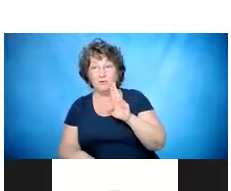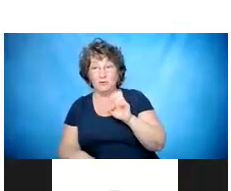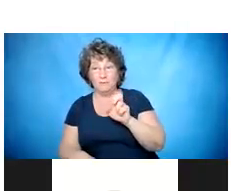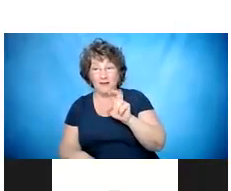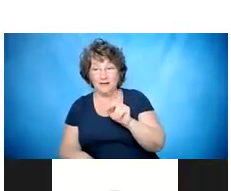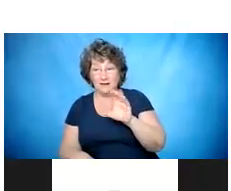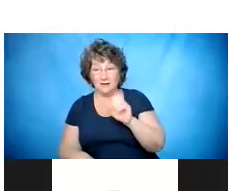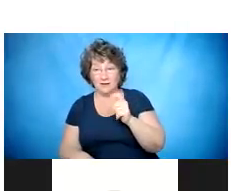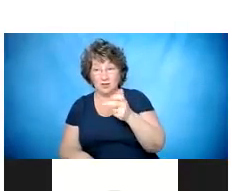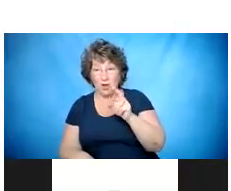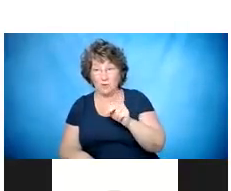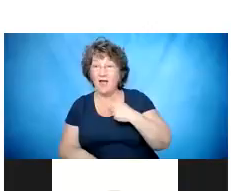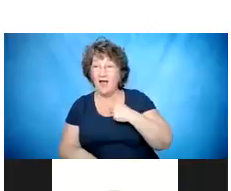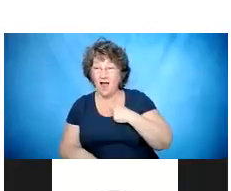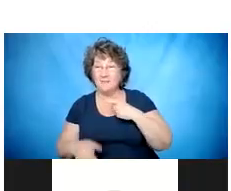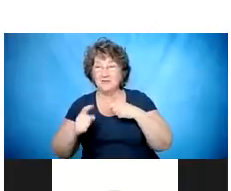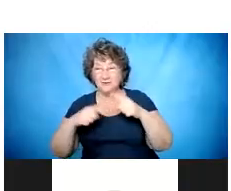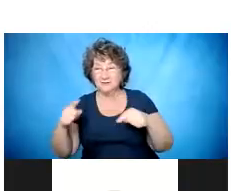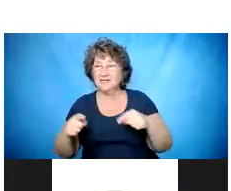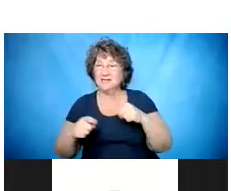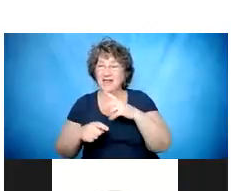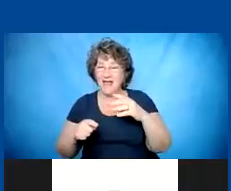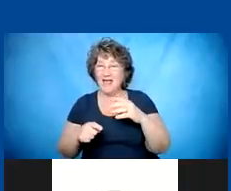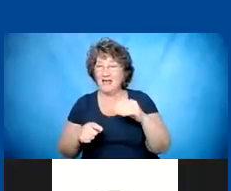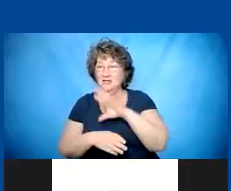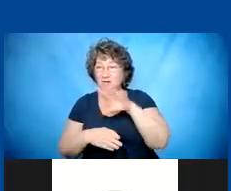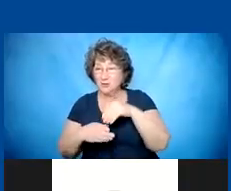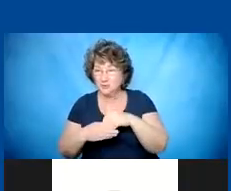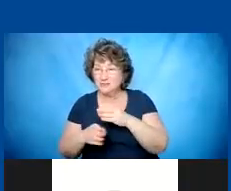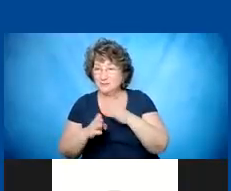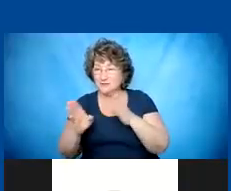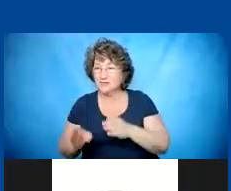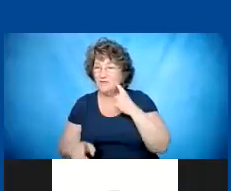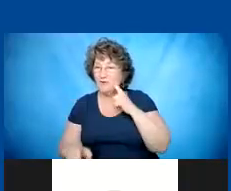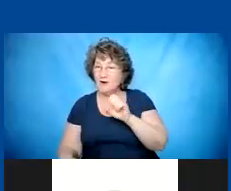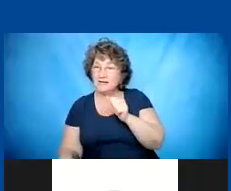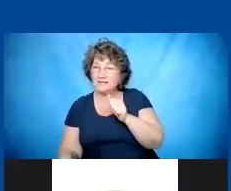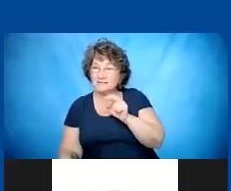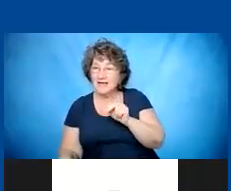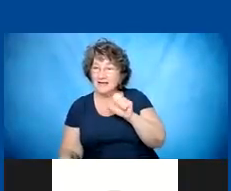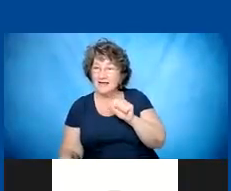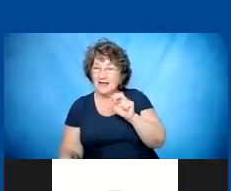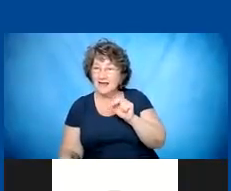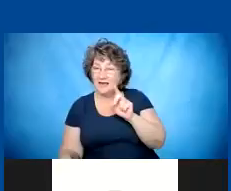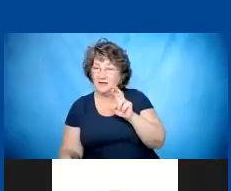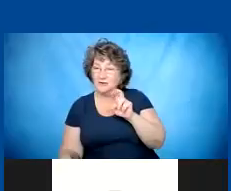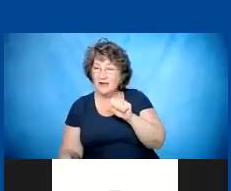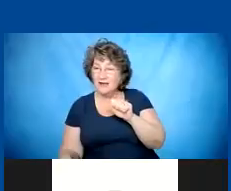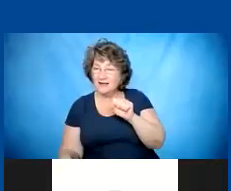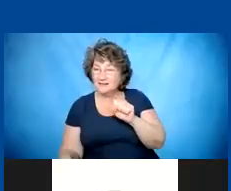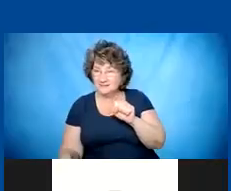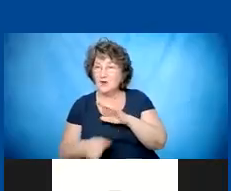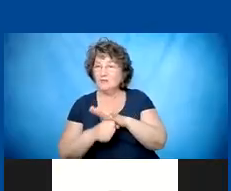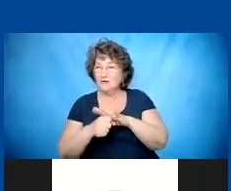Inclusion Specialist for the San Andreas Regional Center. Yeah. So today we're going to